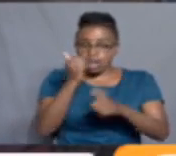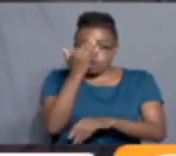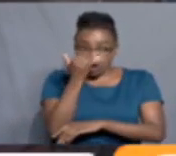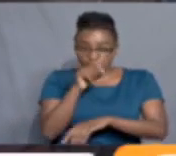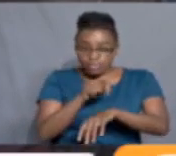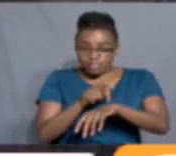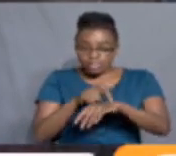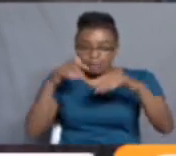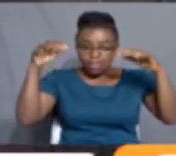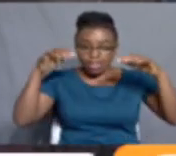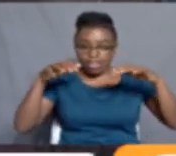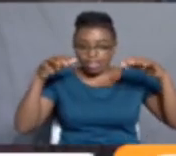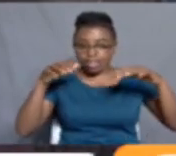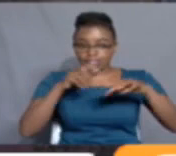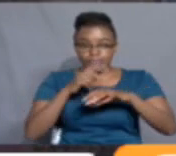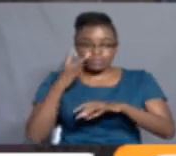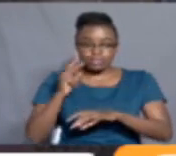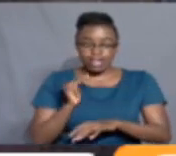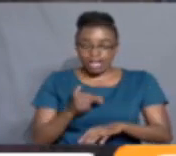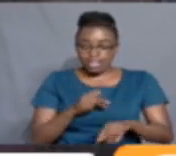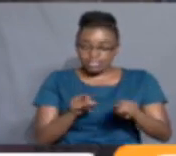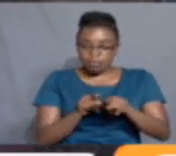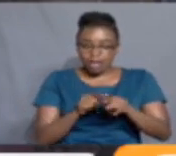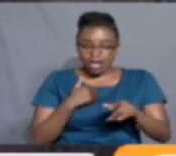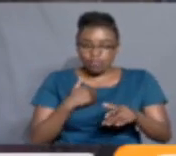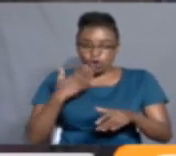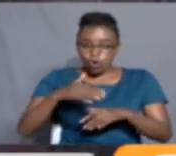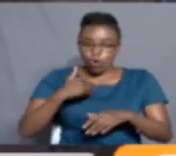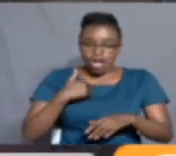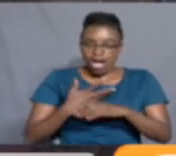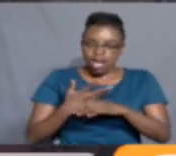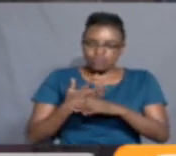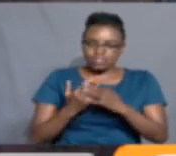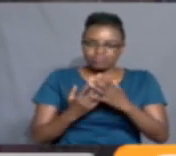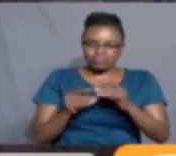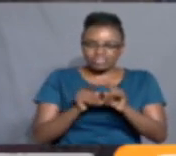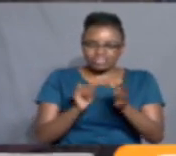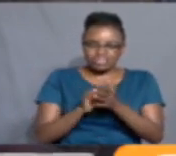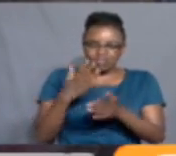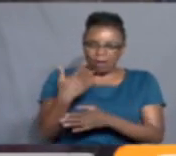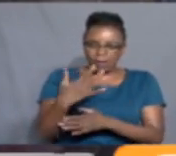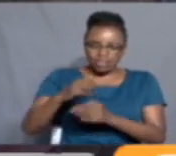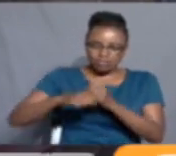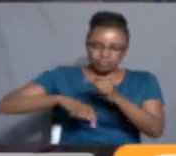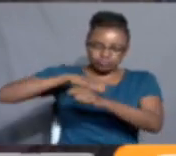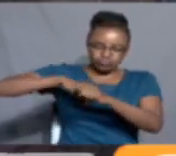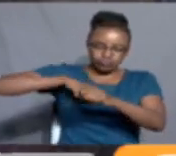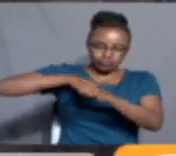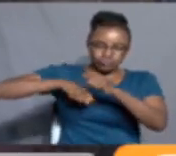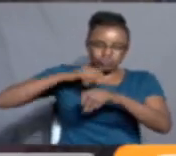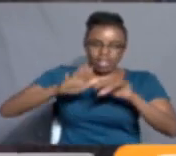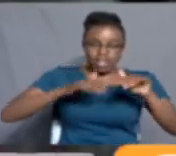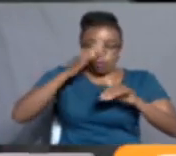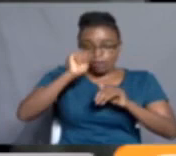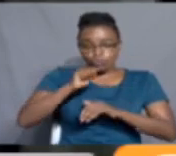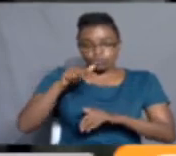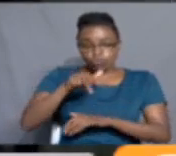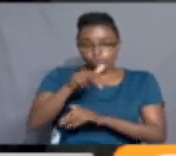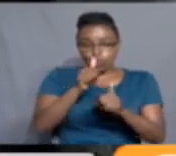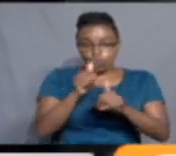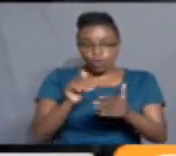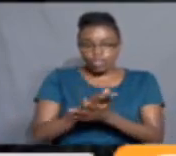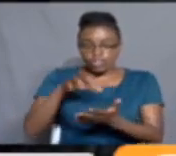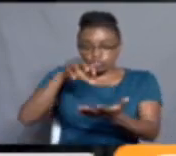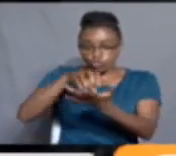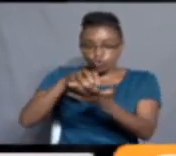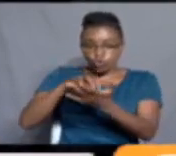wakati kumenyesha, hata mkiona tunafaa hivi, tunafayaga hata makaratasi tunajifunga na batizi tunajifunga. These